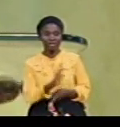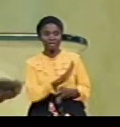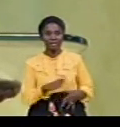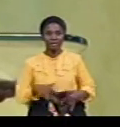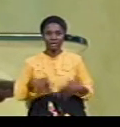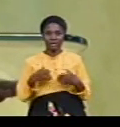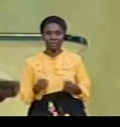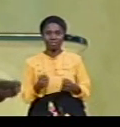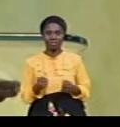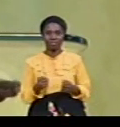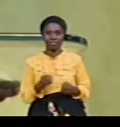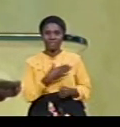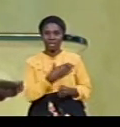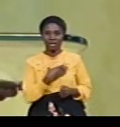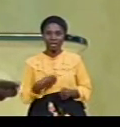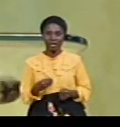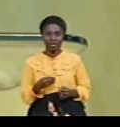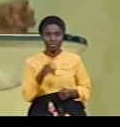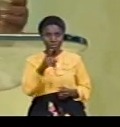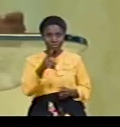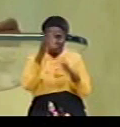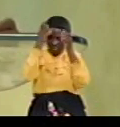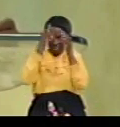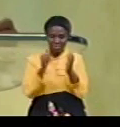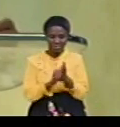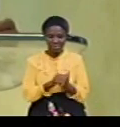this will never be my end.